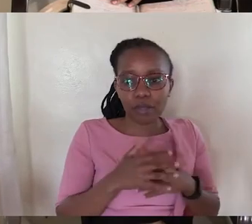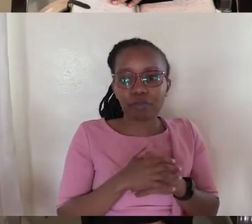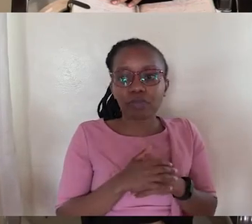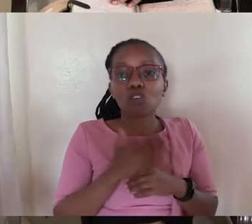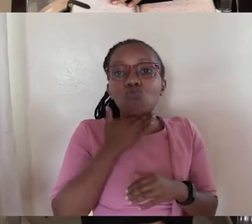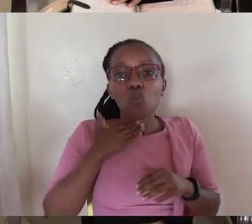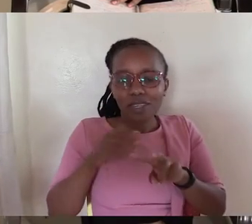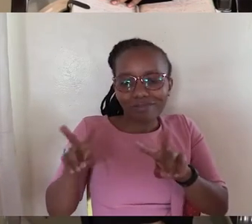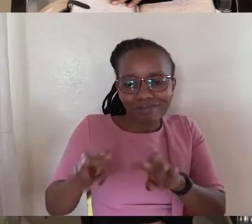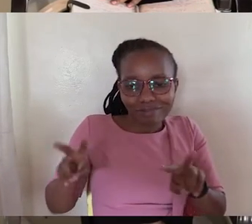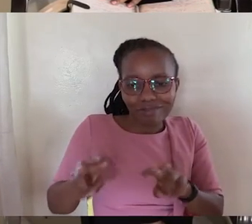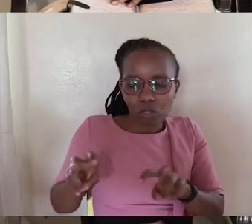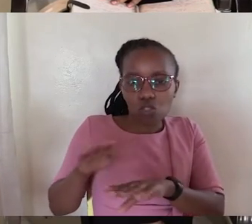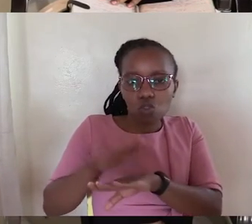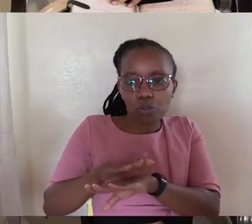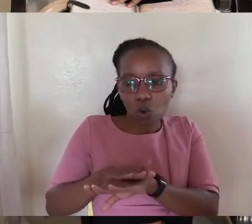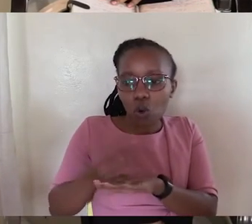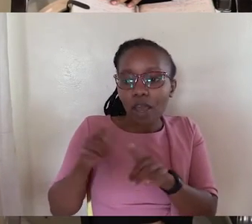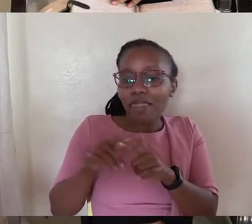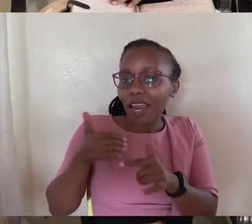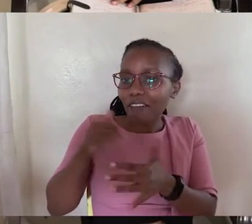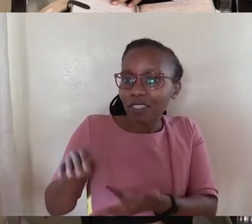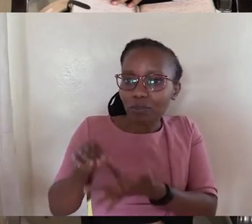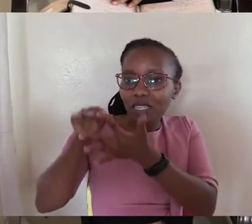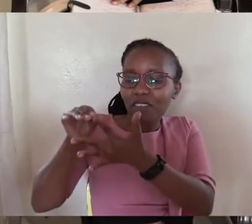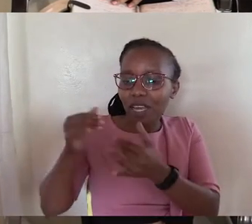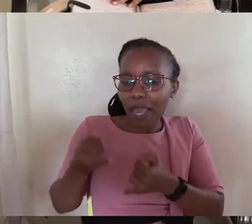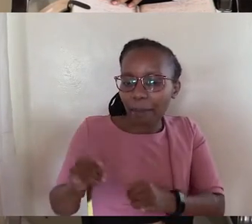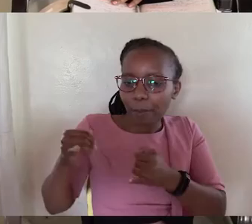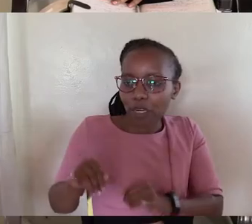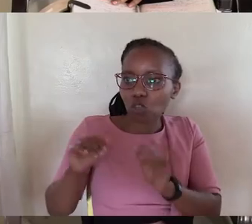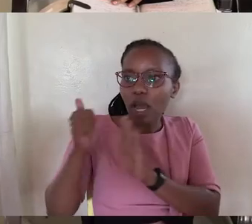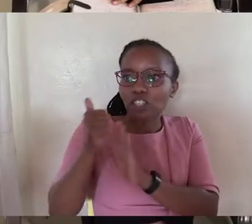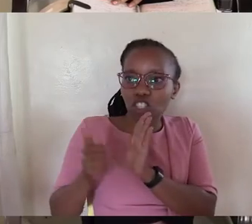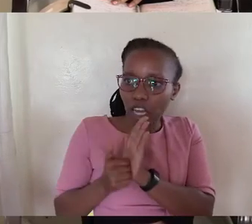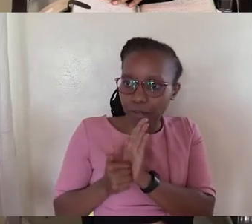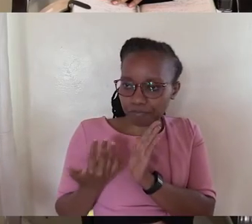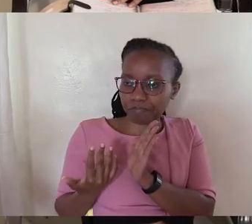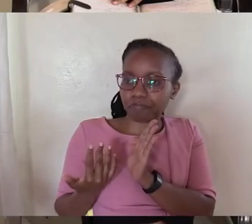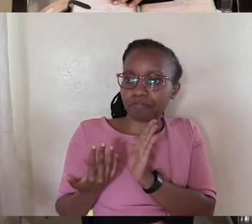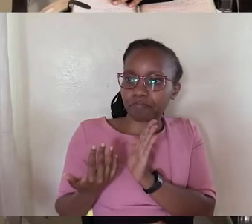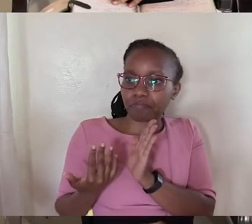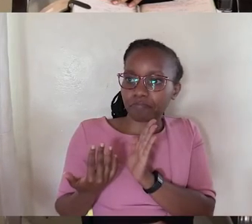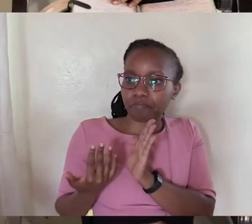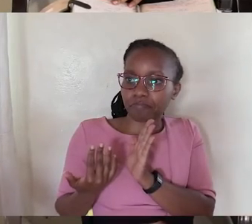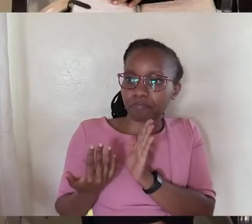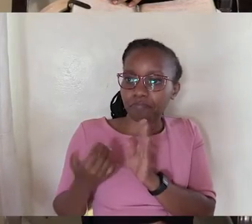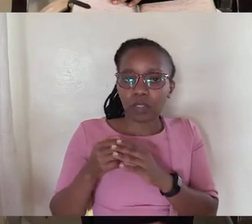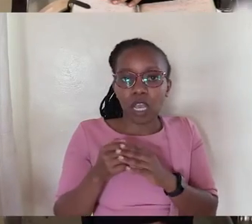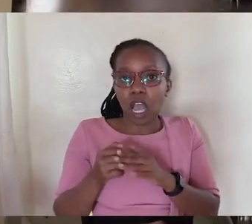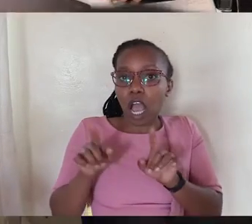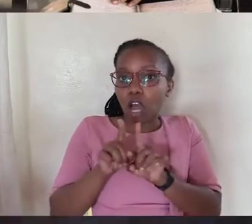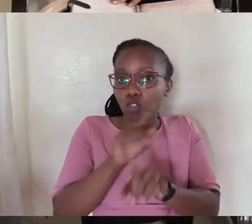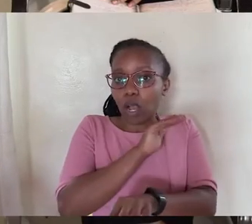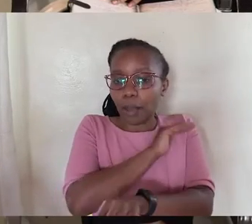also count for something, then we should actually have a specific implementation agenda towards the same. And above all, you need to build the capacity